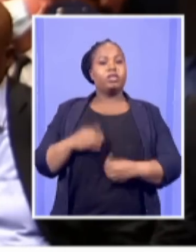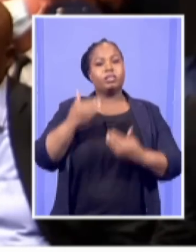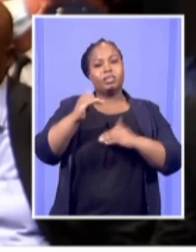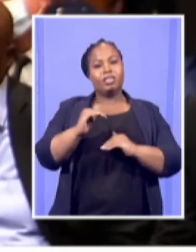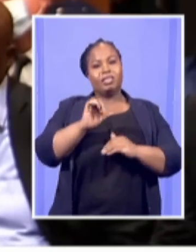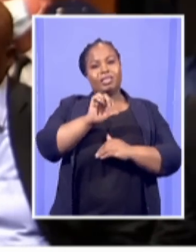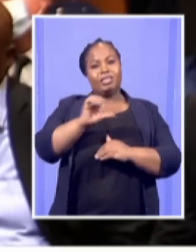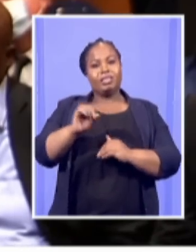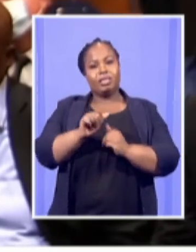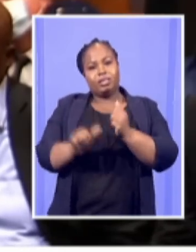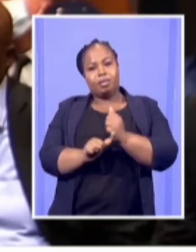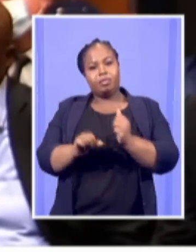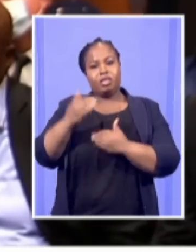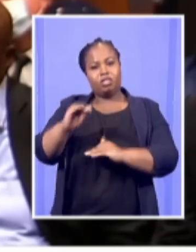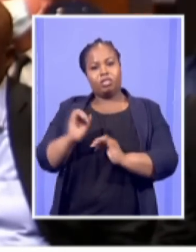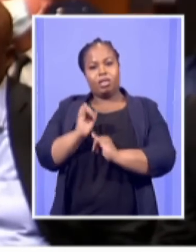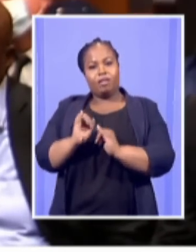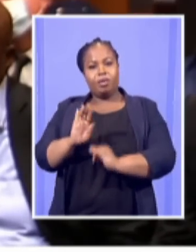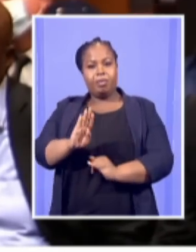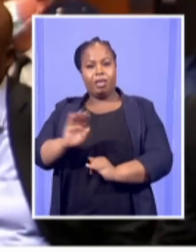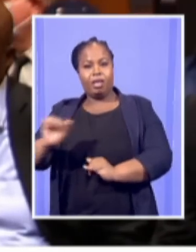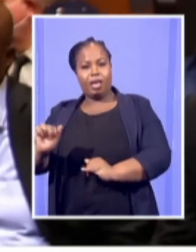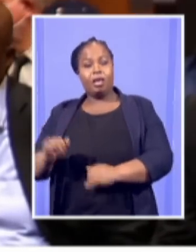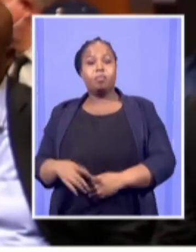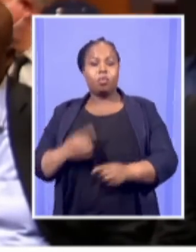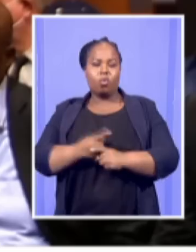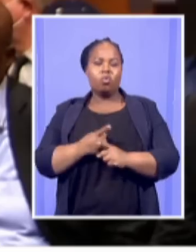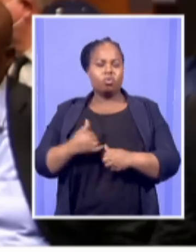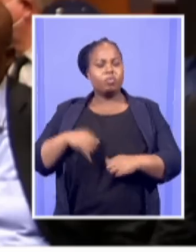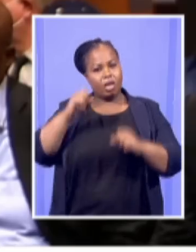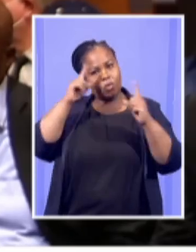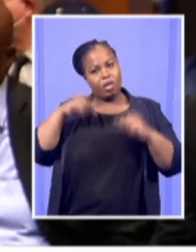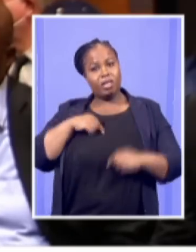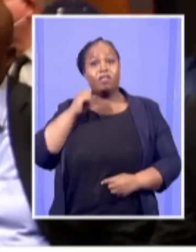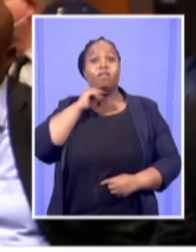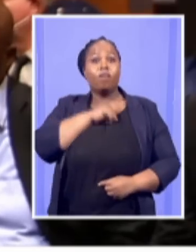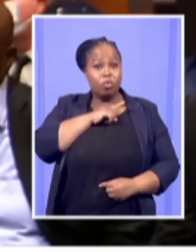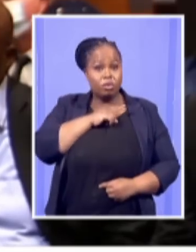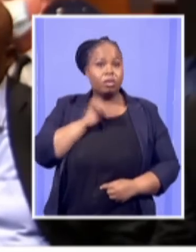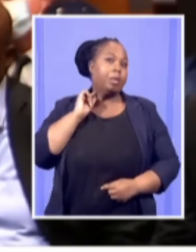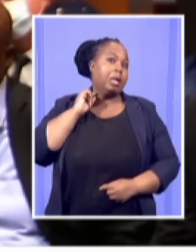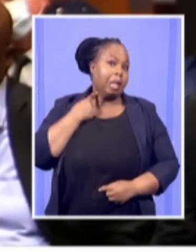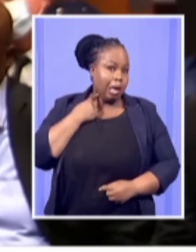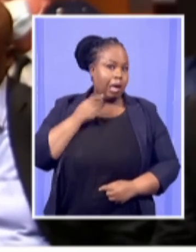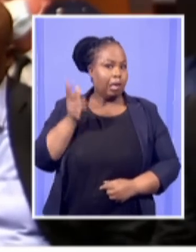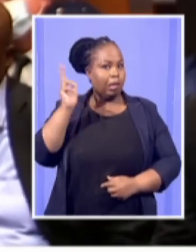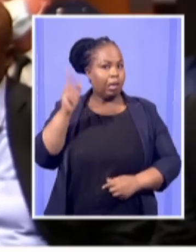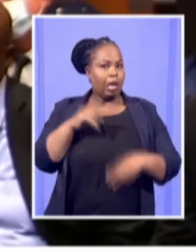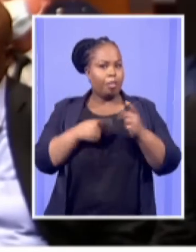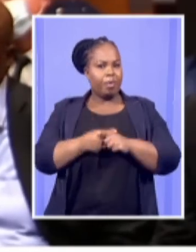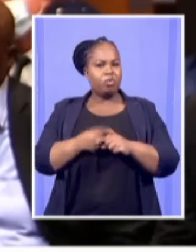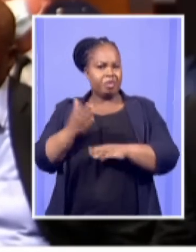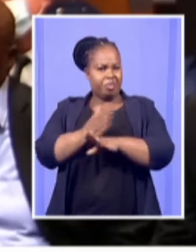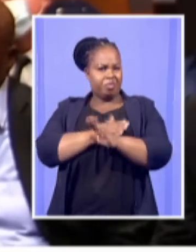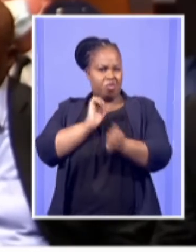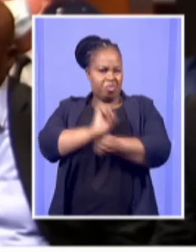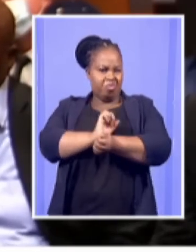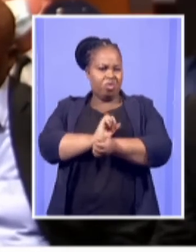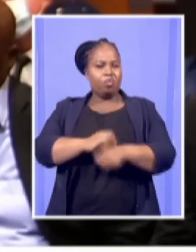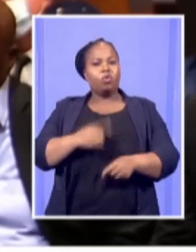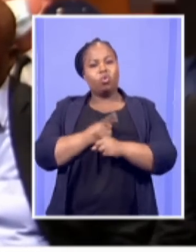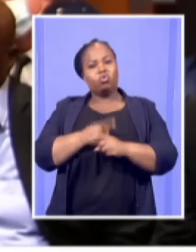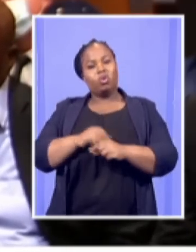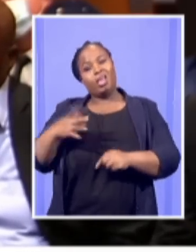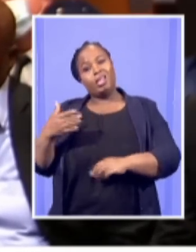60, subsection 11B and A, and I am aware that if I provide false information regarding my previous convictions and/or any